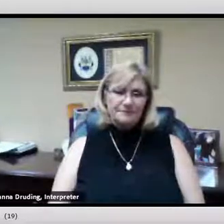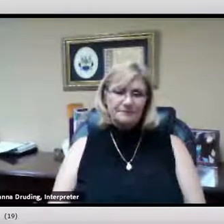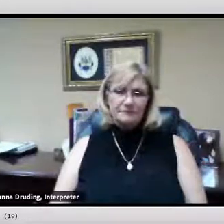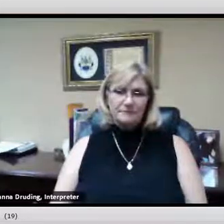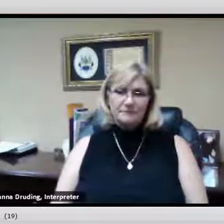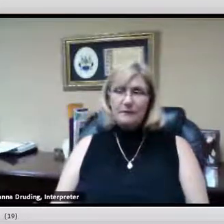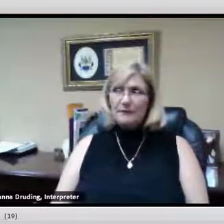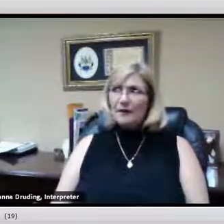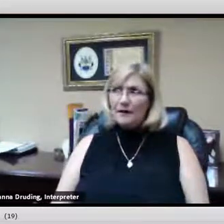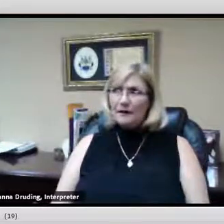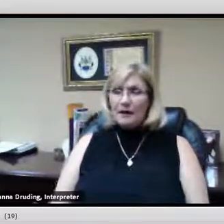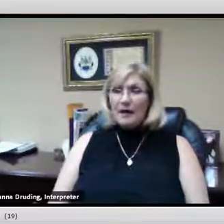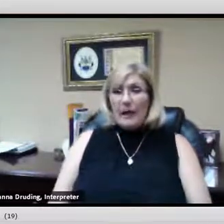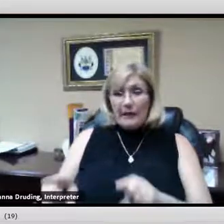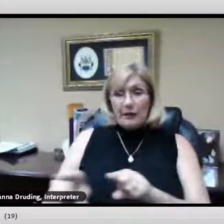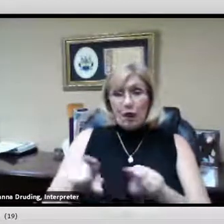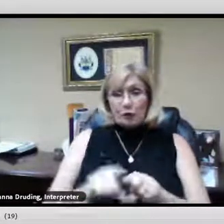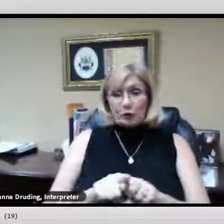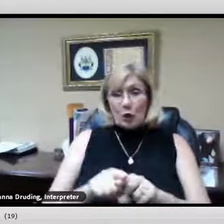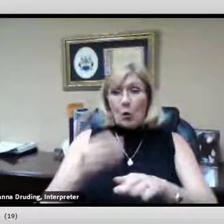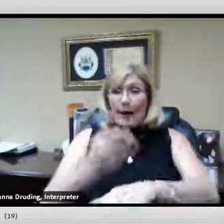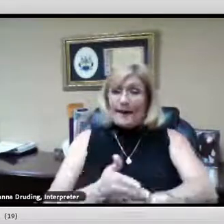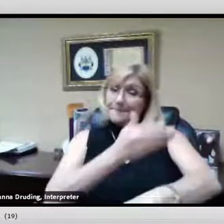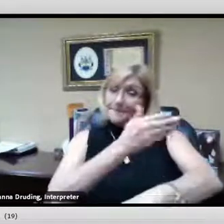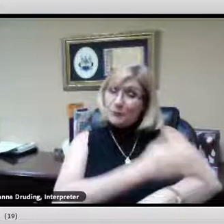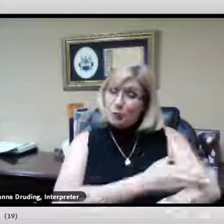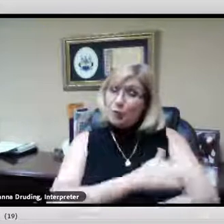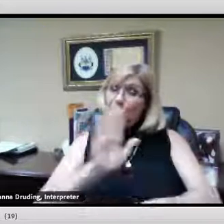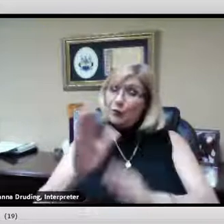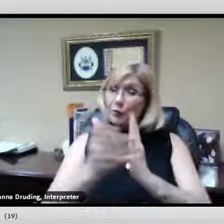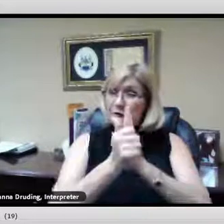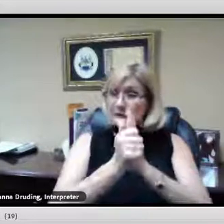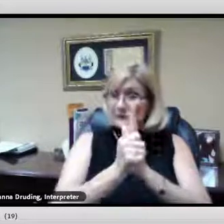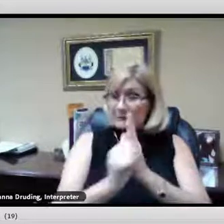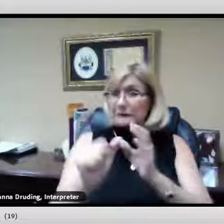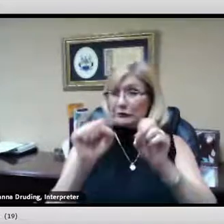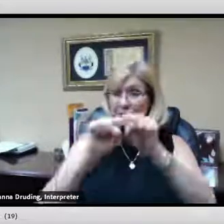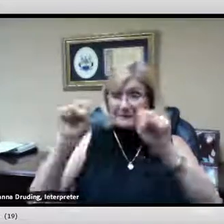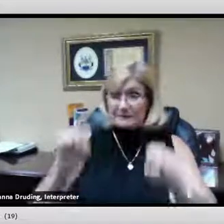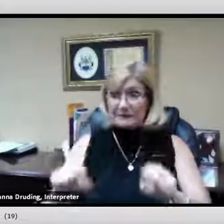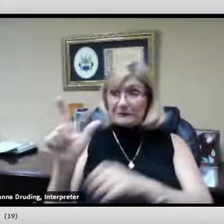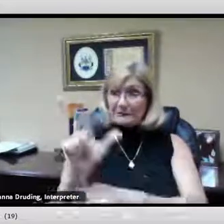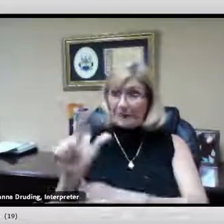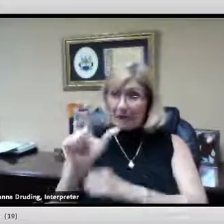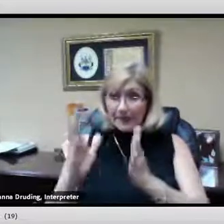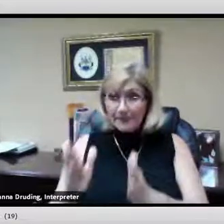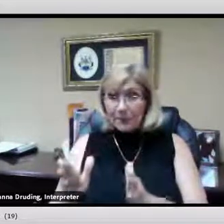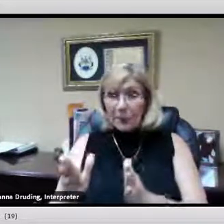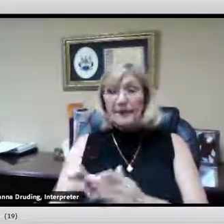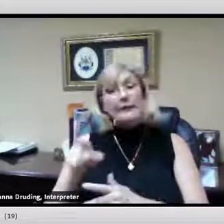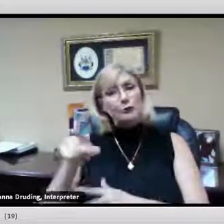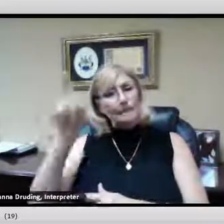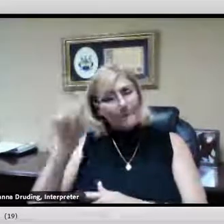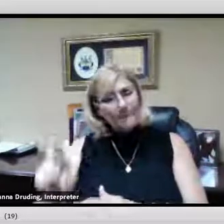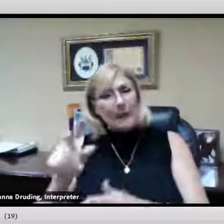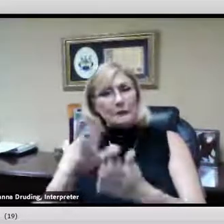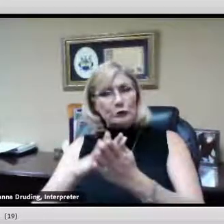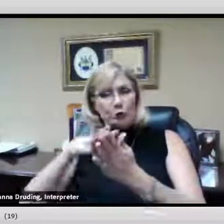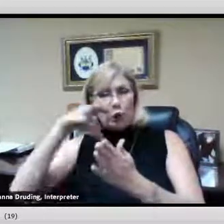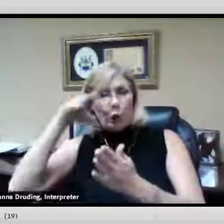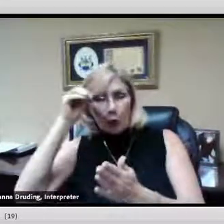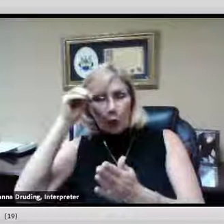And in terms of improving your skills as a systems librarian, again, this is very, very important. Systems librarians have to learn on